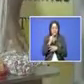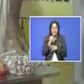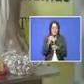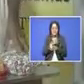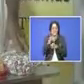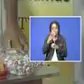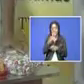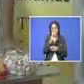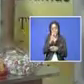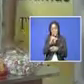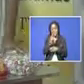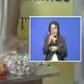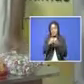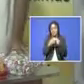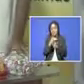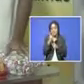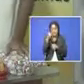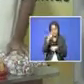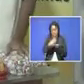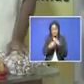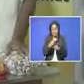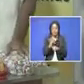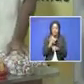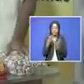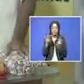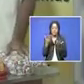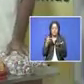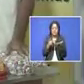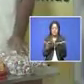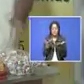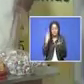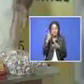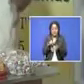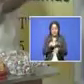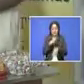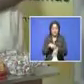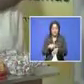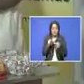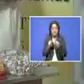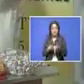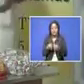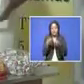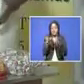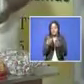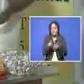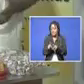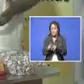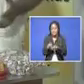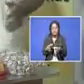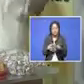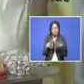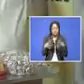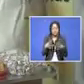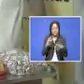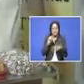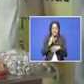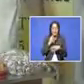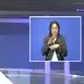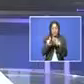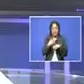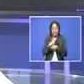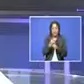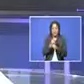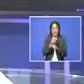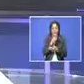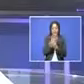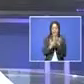we've been here doing this for a long time now, and we still offer the same great candy, still all made by hand. And so